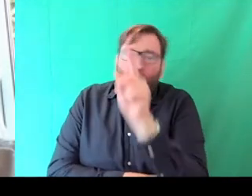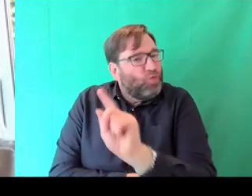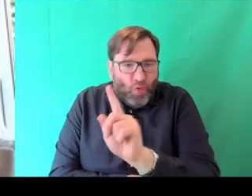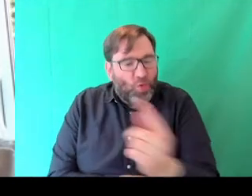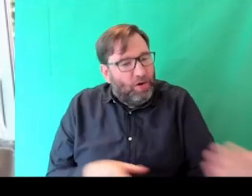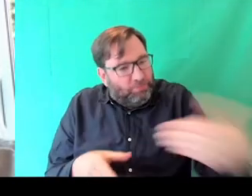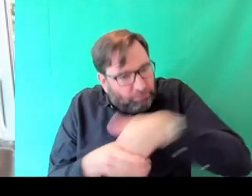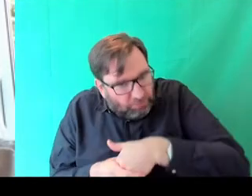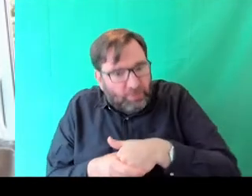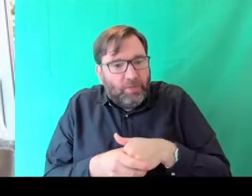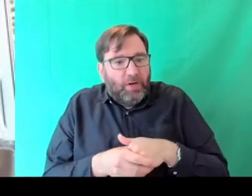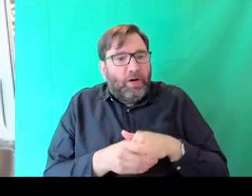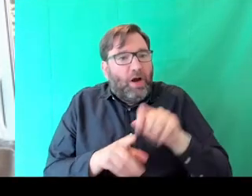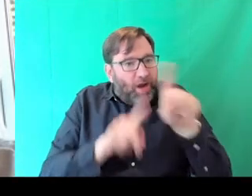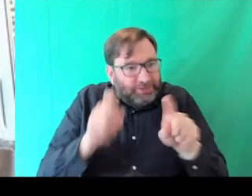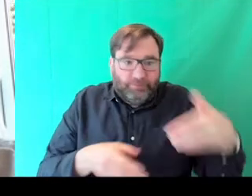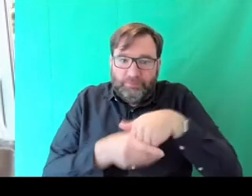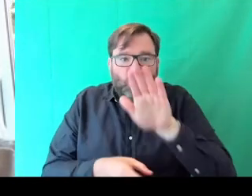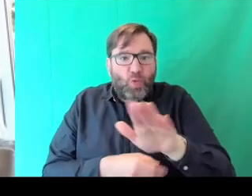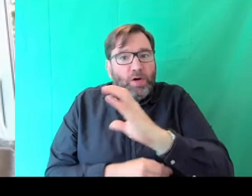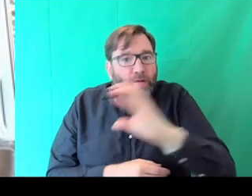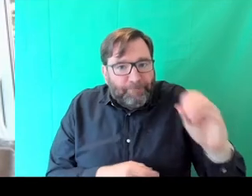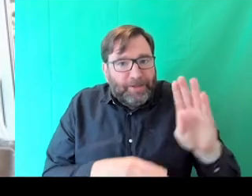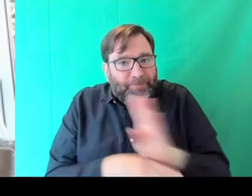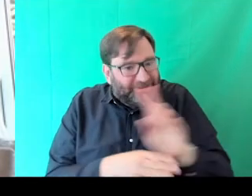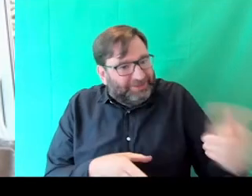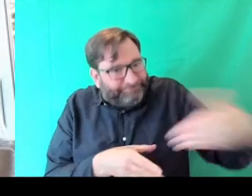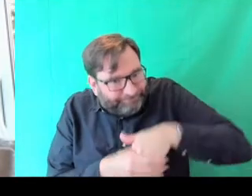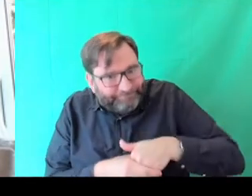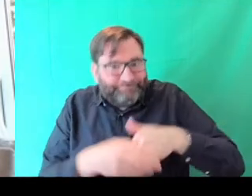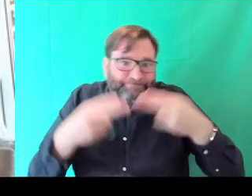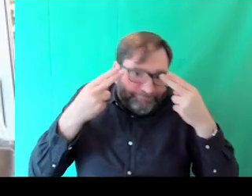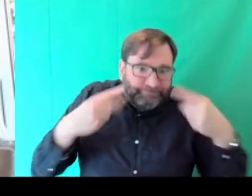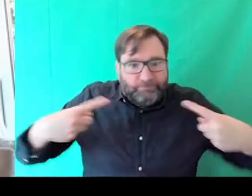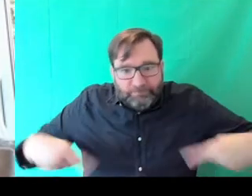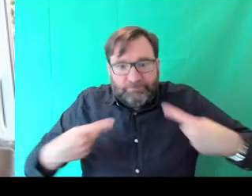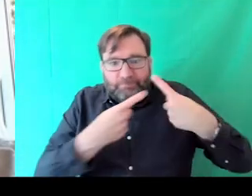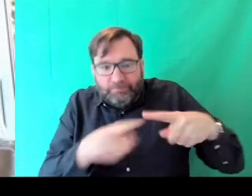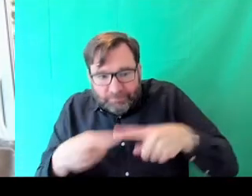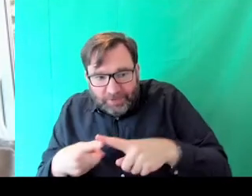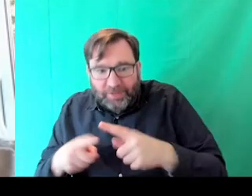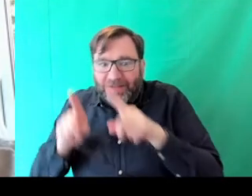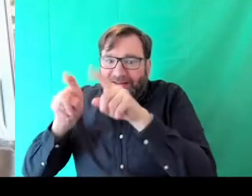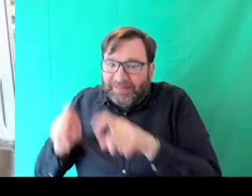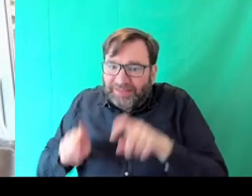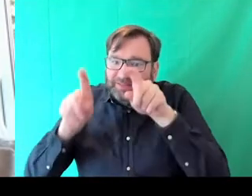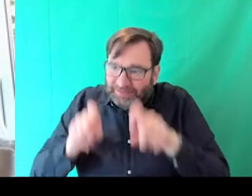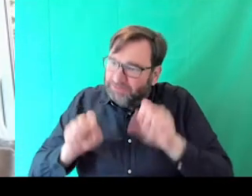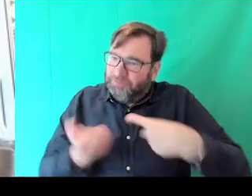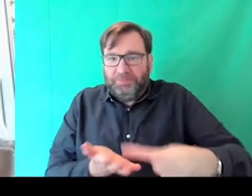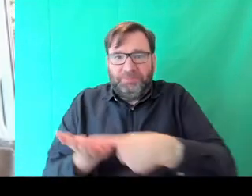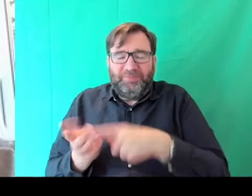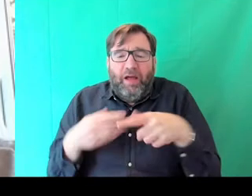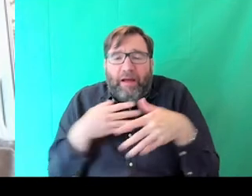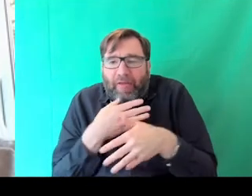Fantastic. And Danny, what are your thoughts on that question? And obviously what Tucker just said. Yeah, well, firstly, I